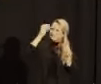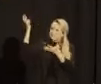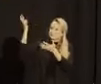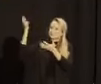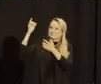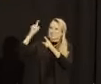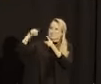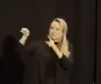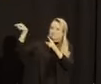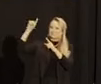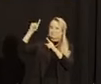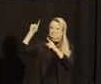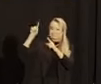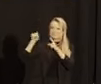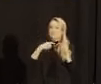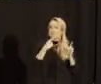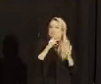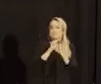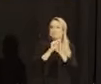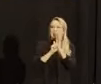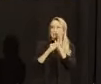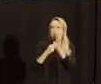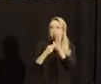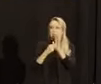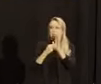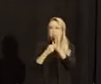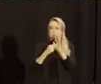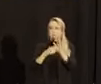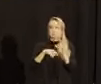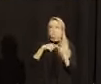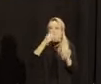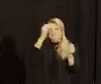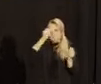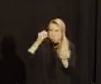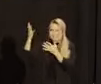individuals who want to work and to the families who support them.